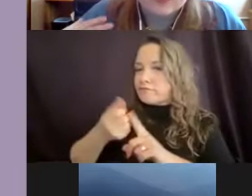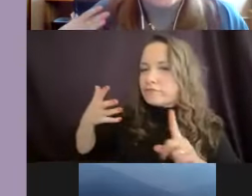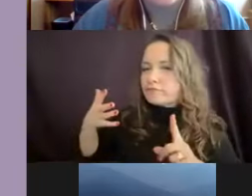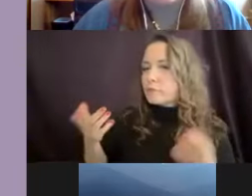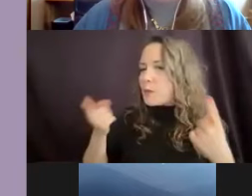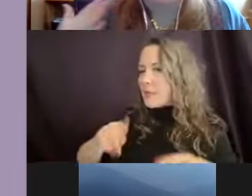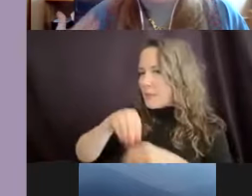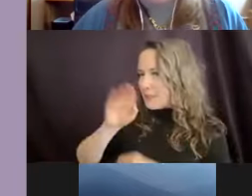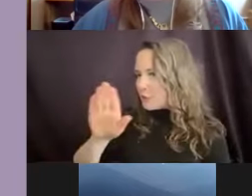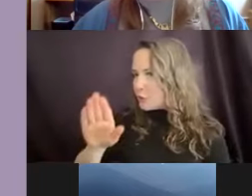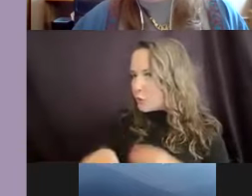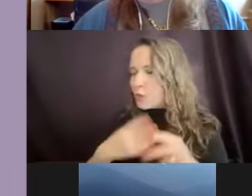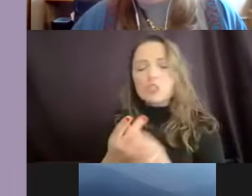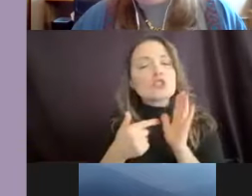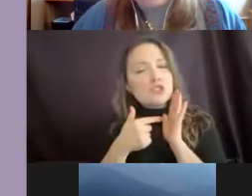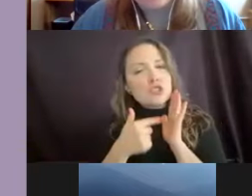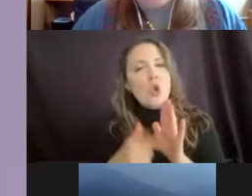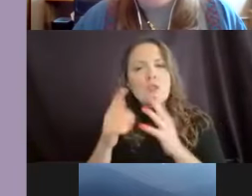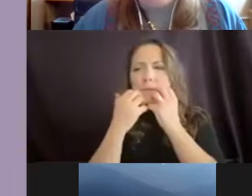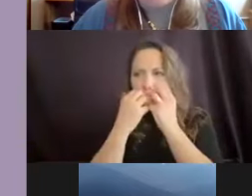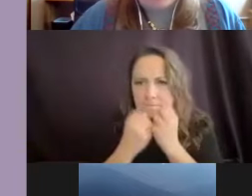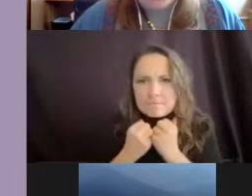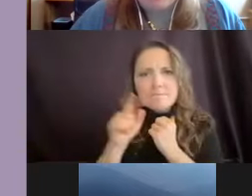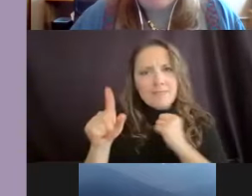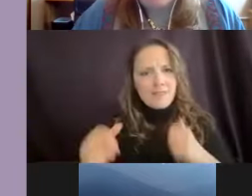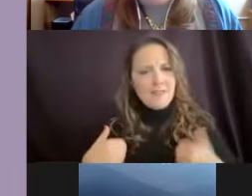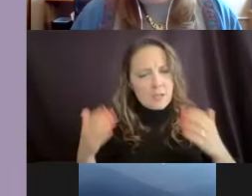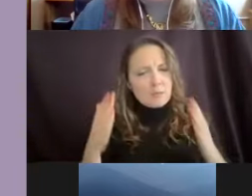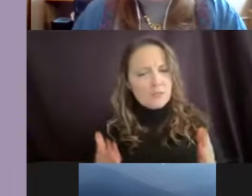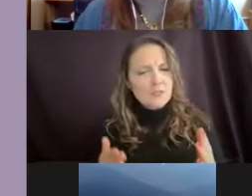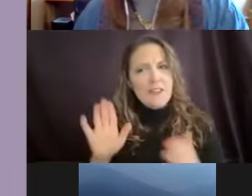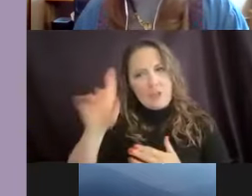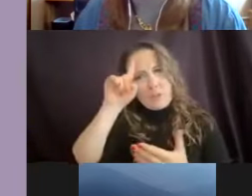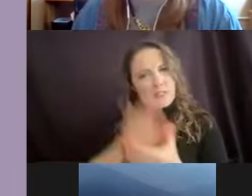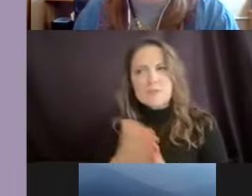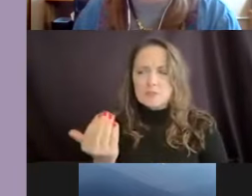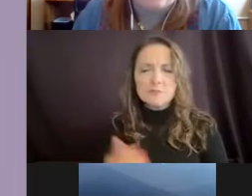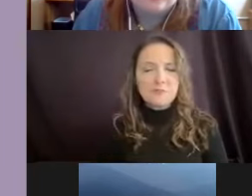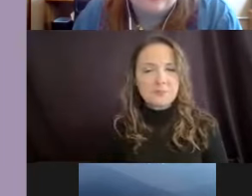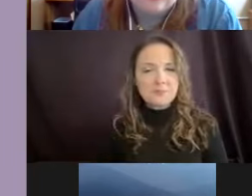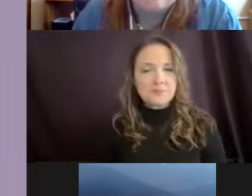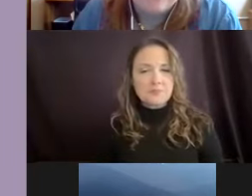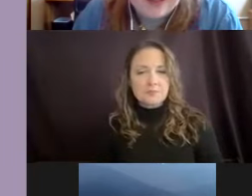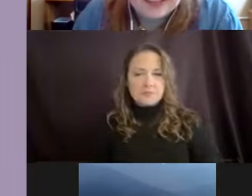internal world? Show that you really care about this young person and what they believe. You can also